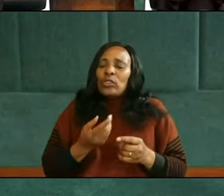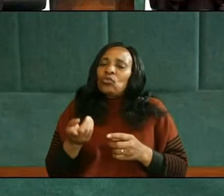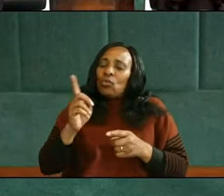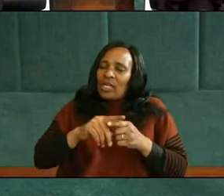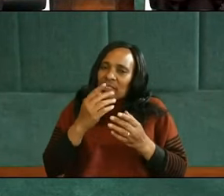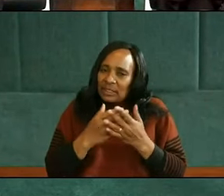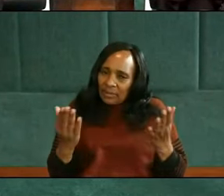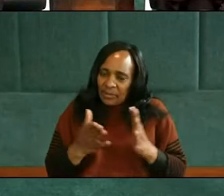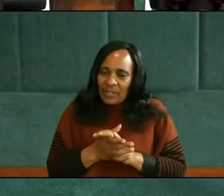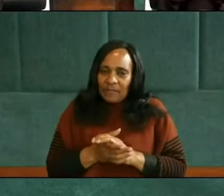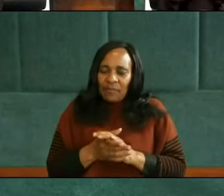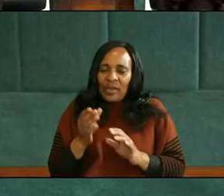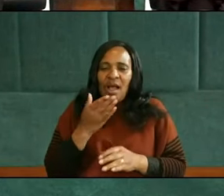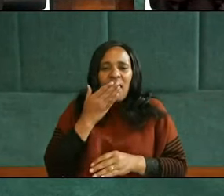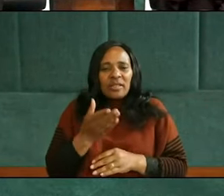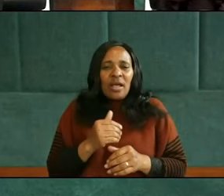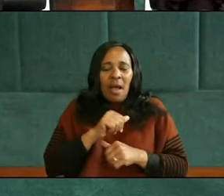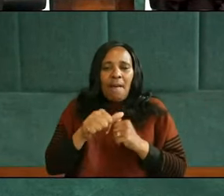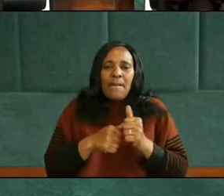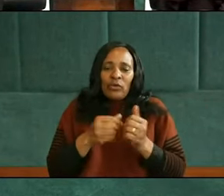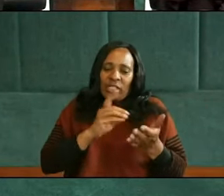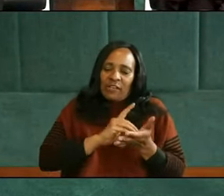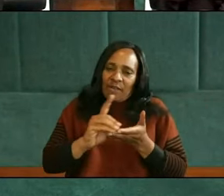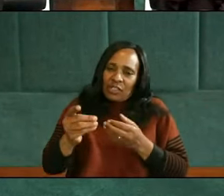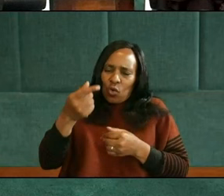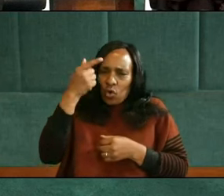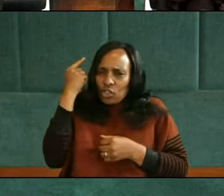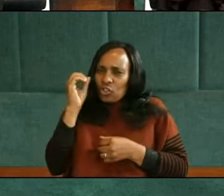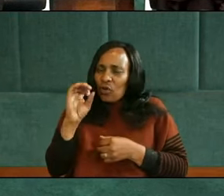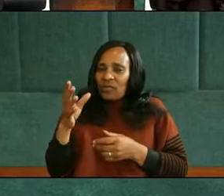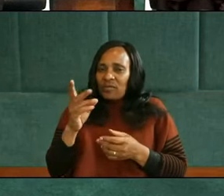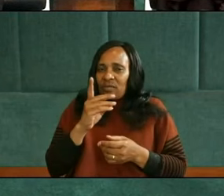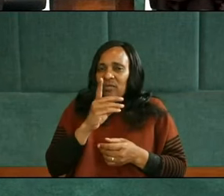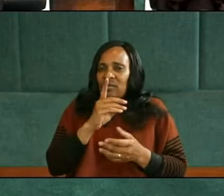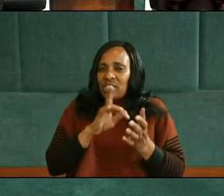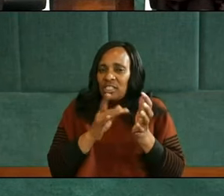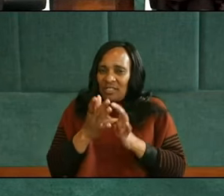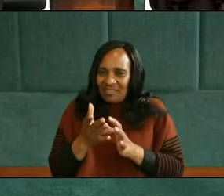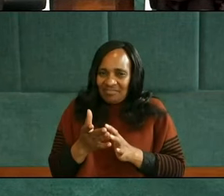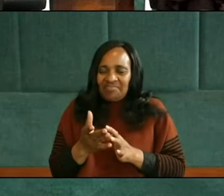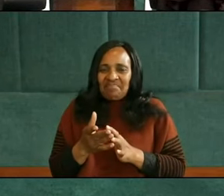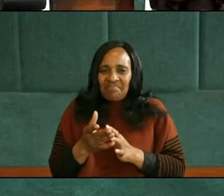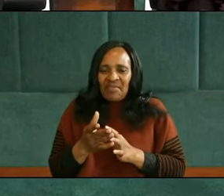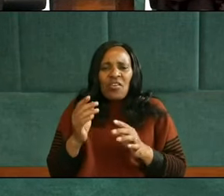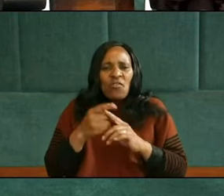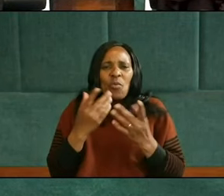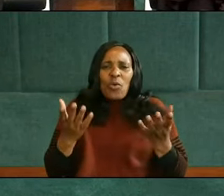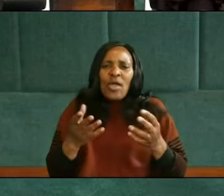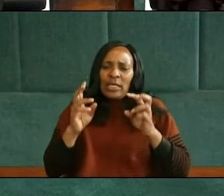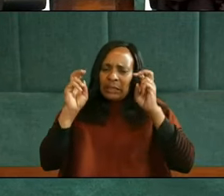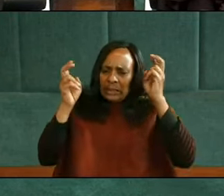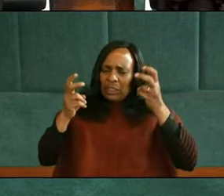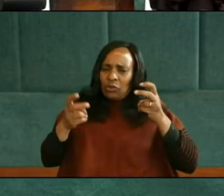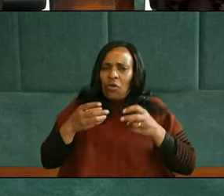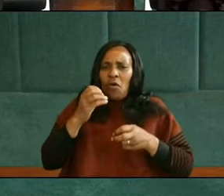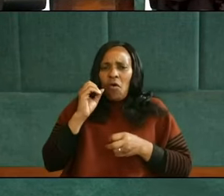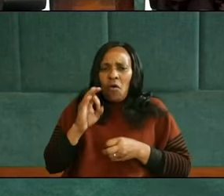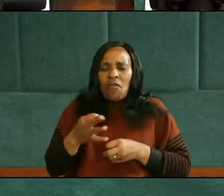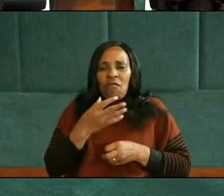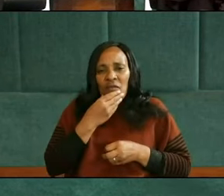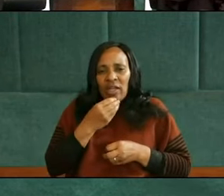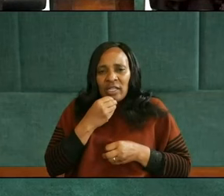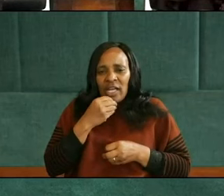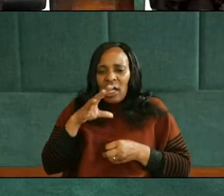to me, to still answer about the divine origin of Jesus. I mean, even just from the title, the Father